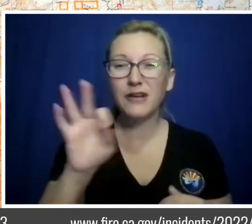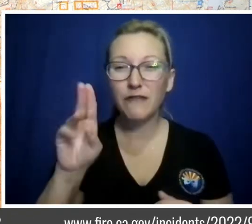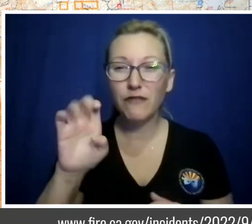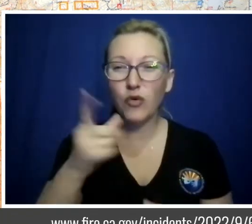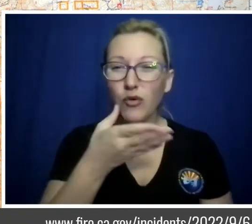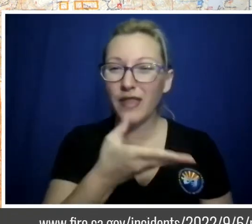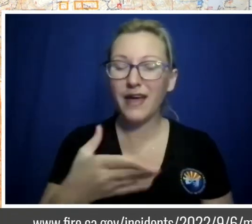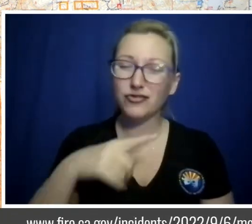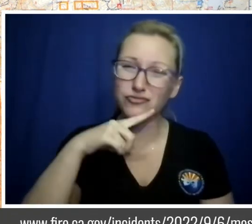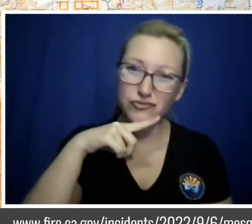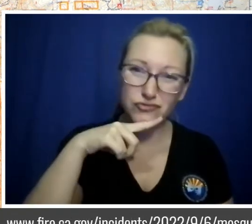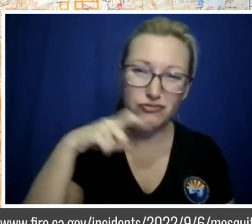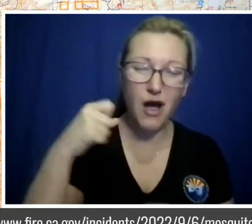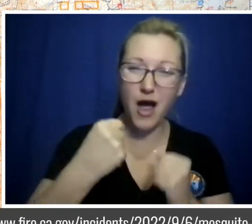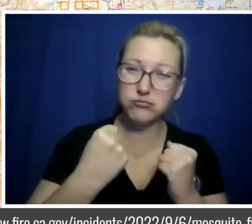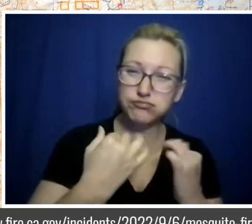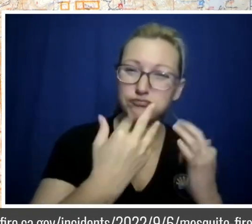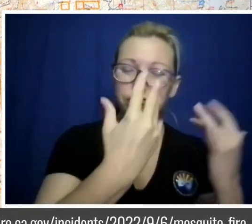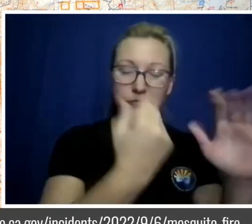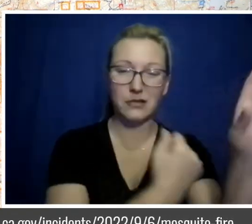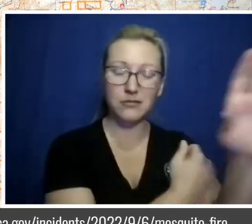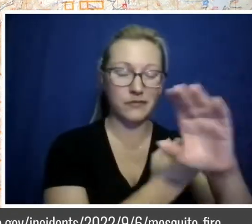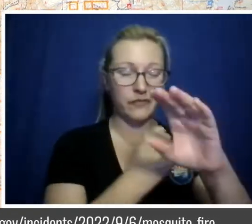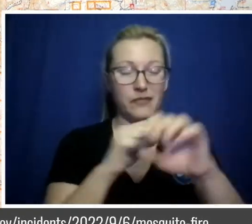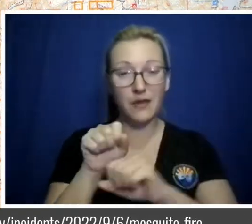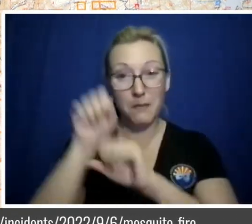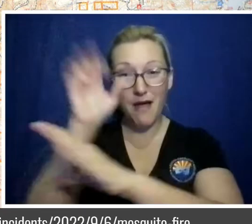move upslope, up canyon toward the east.